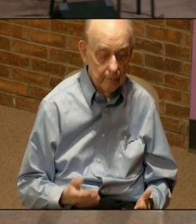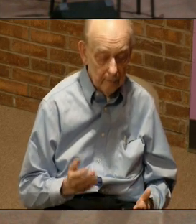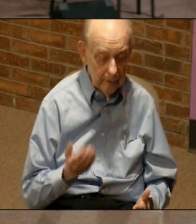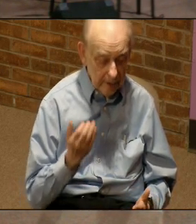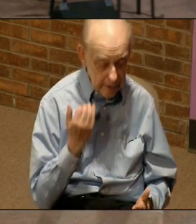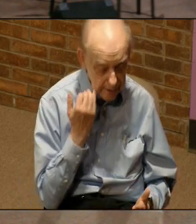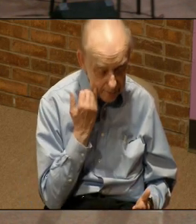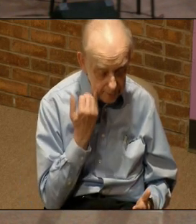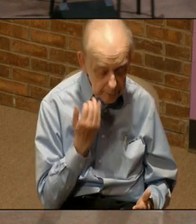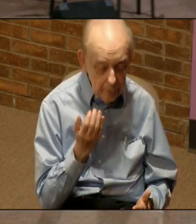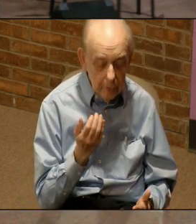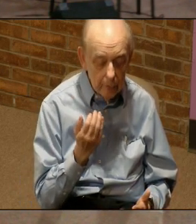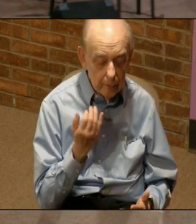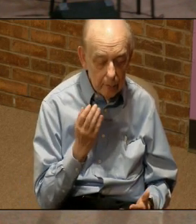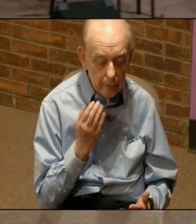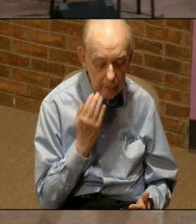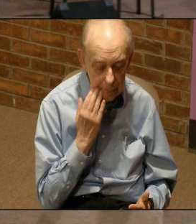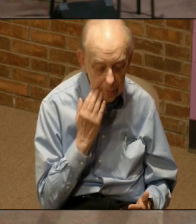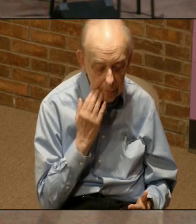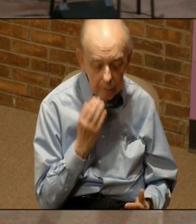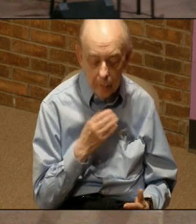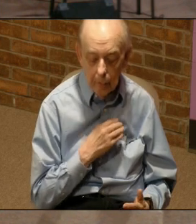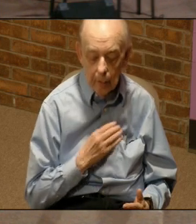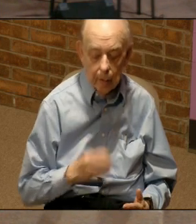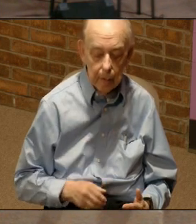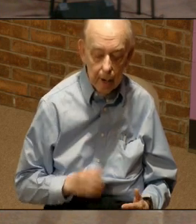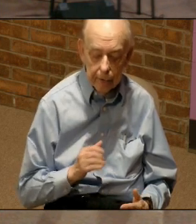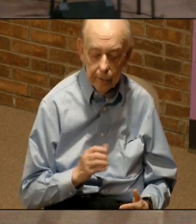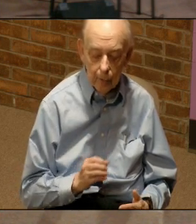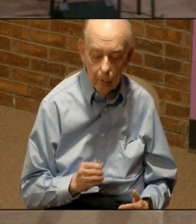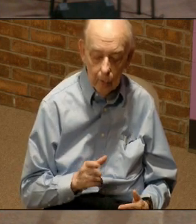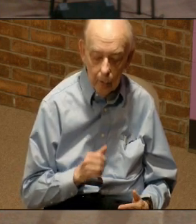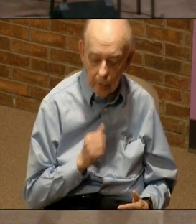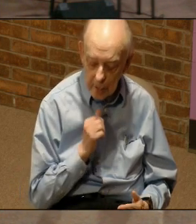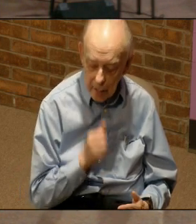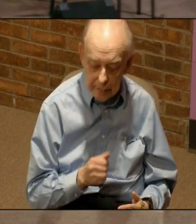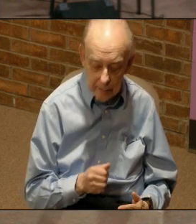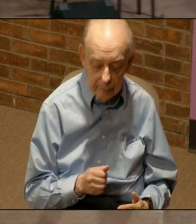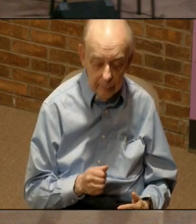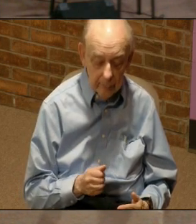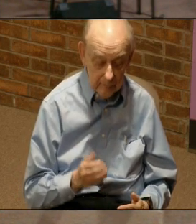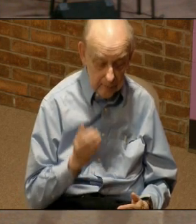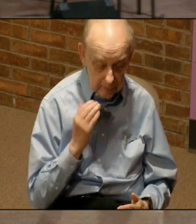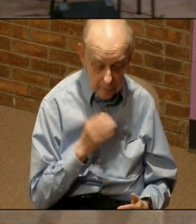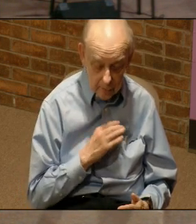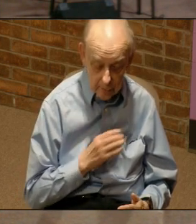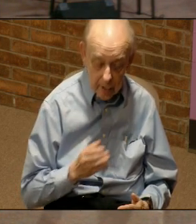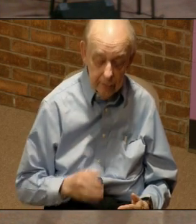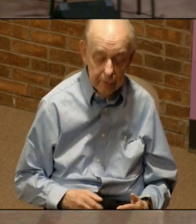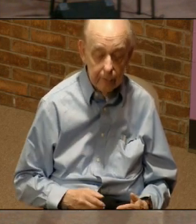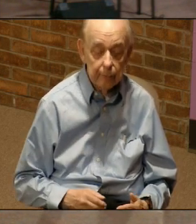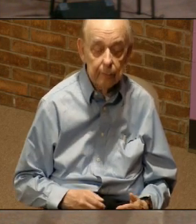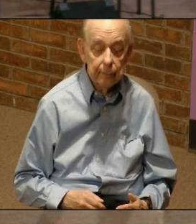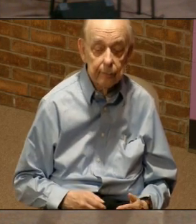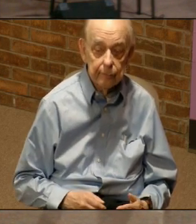know Christ or not. And if you know Christ, then let me say this to you.